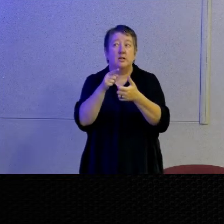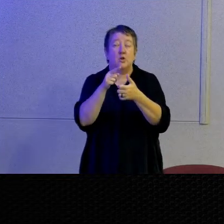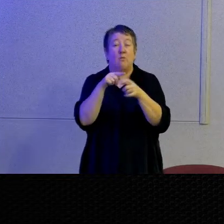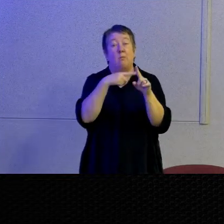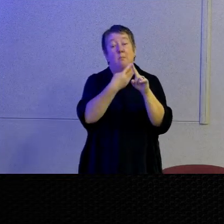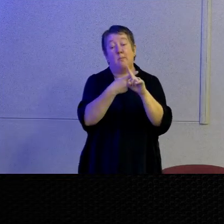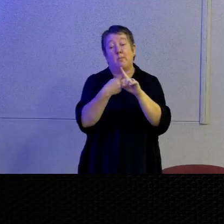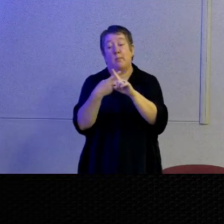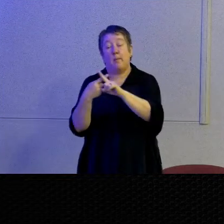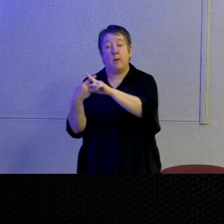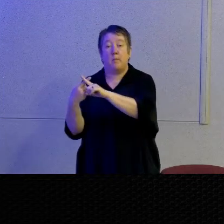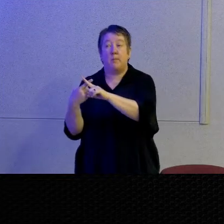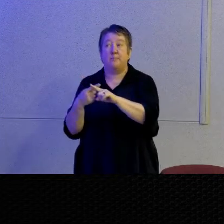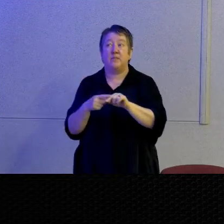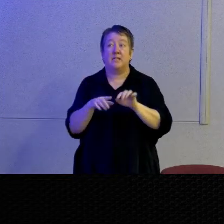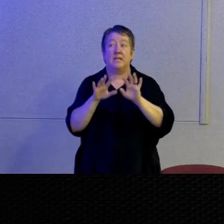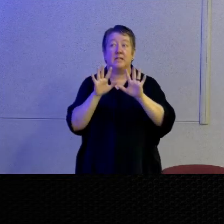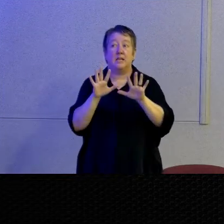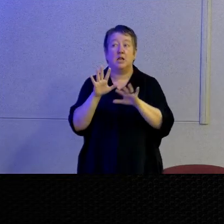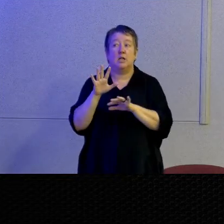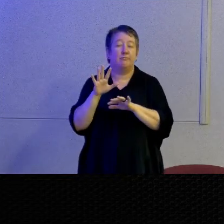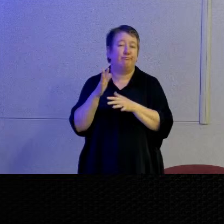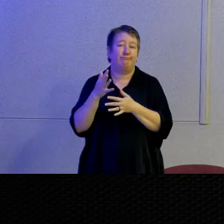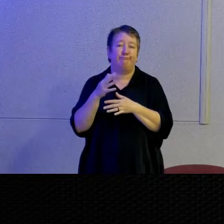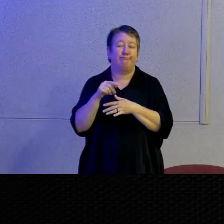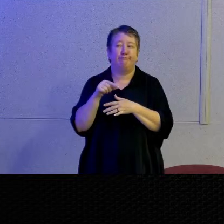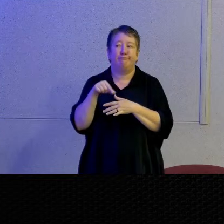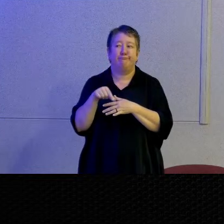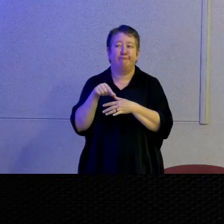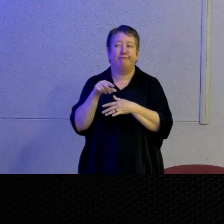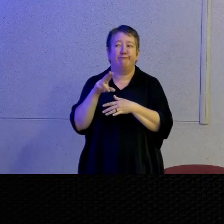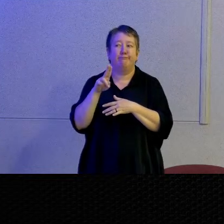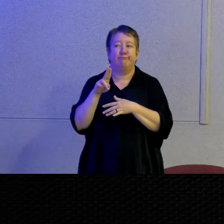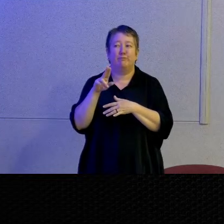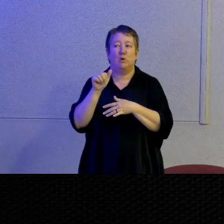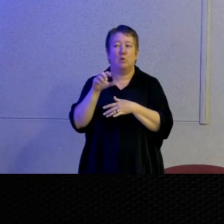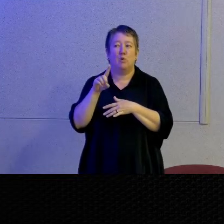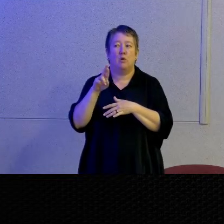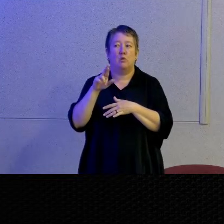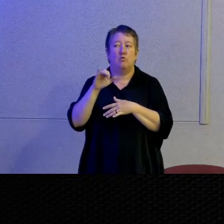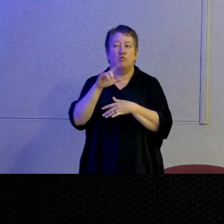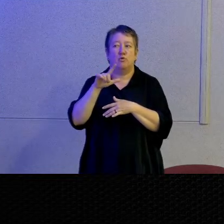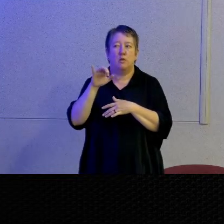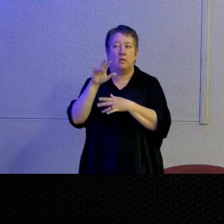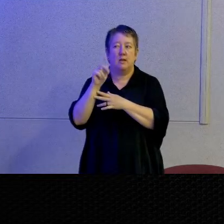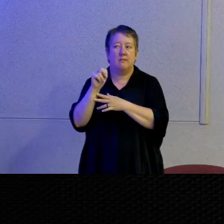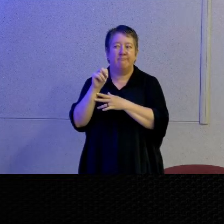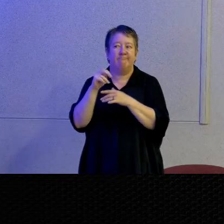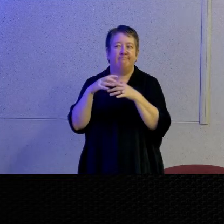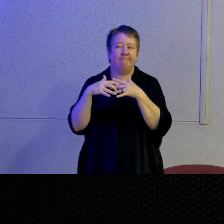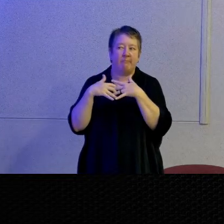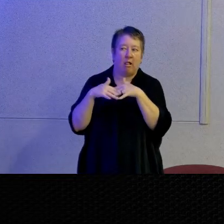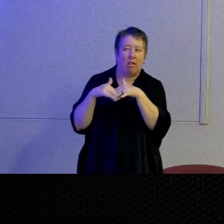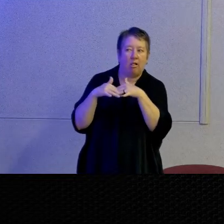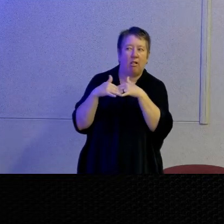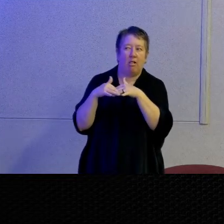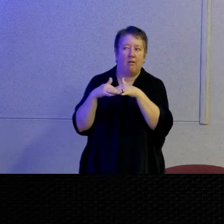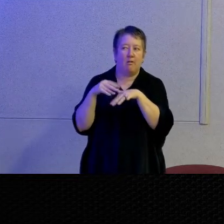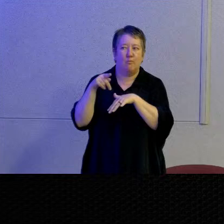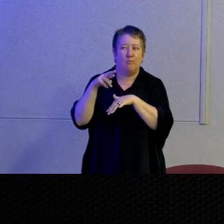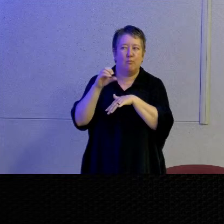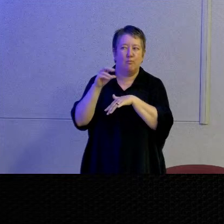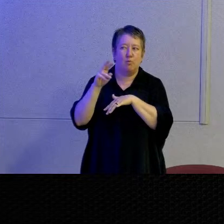them 10 quadrillion, what we call messy, inelastic proton-proton collisions. And in there,